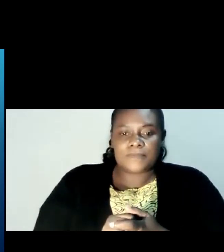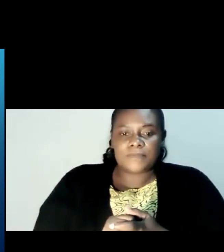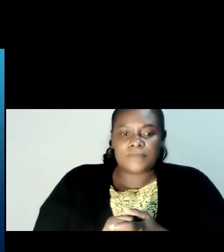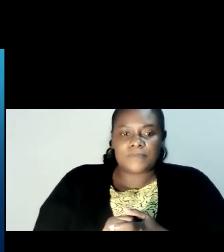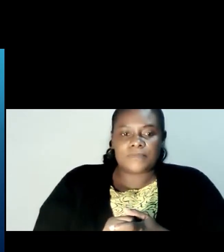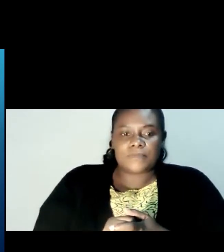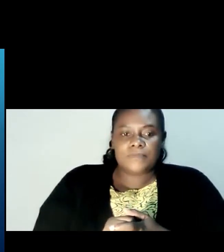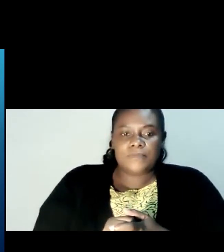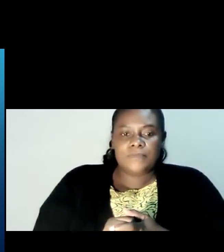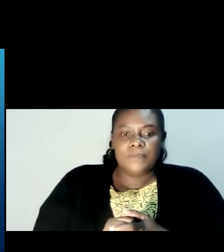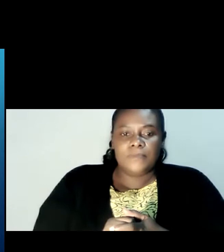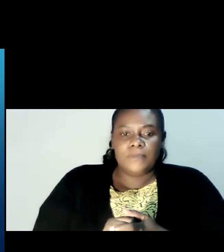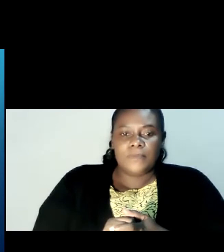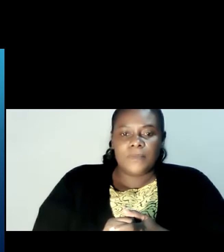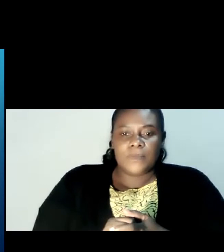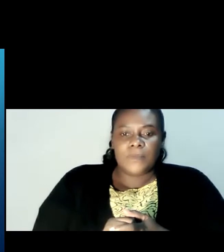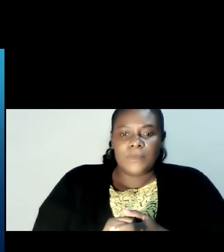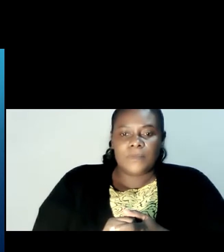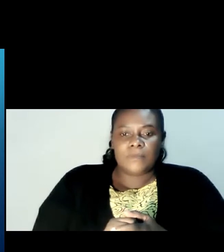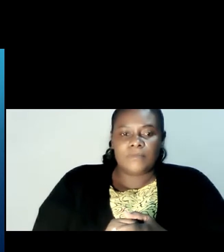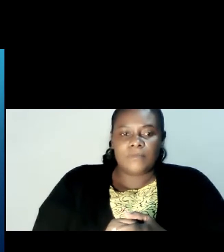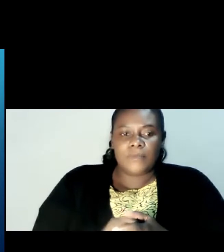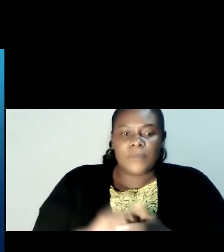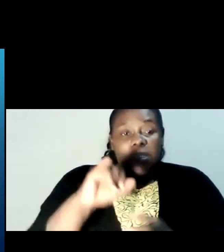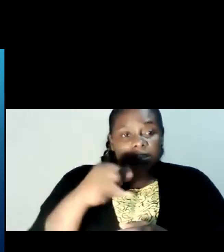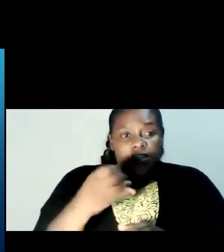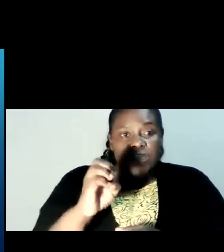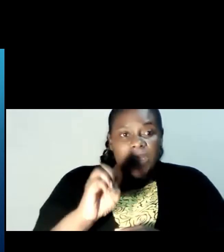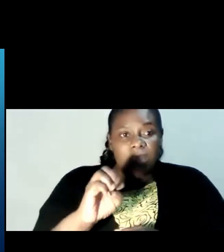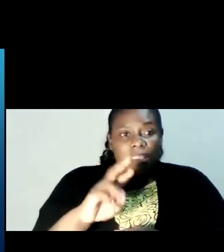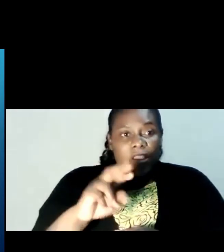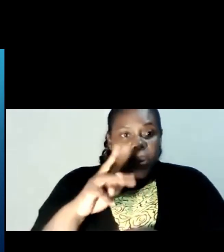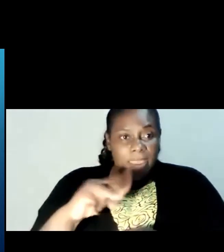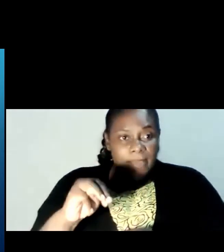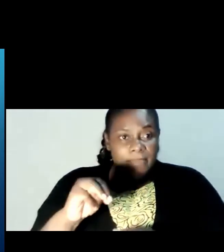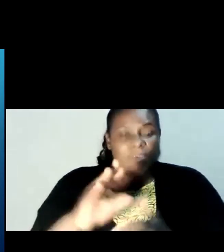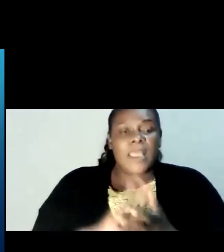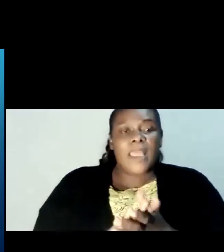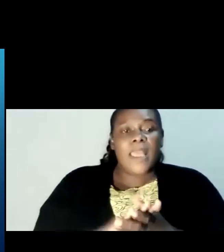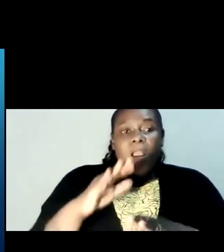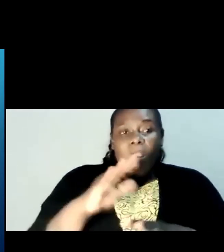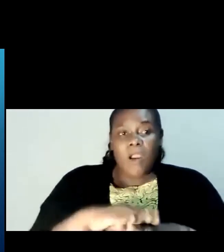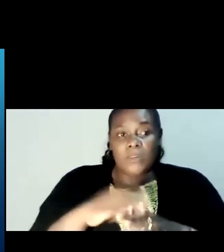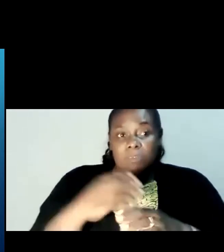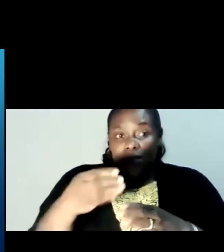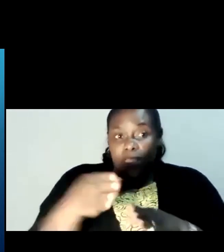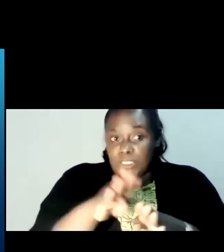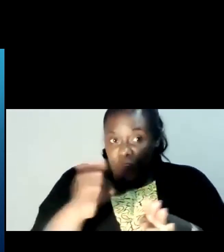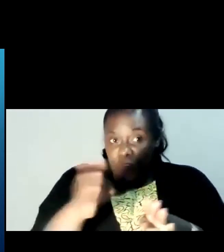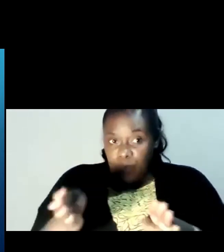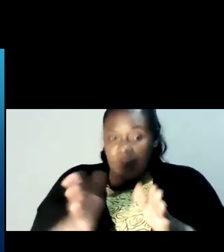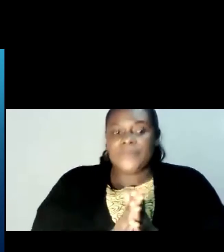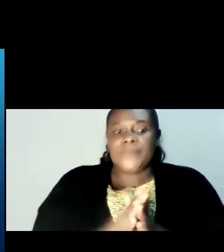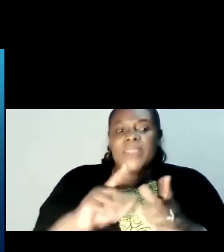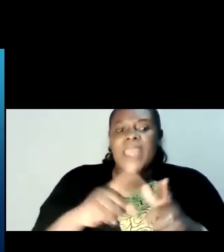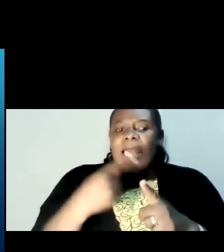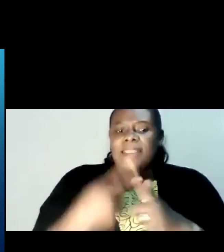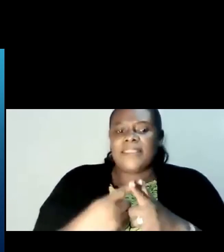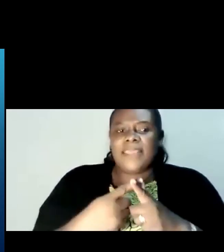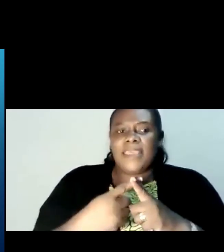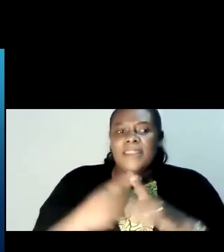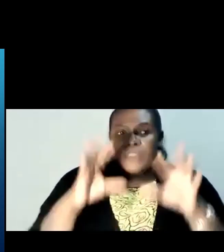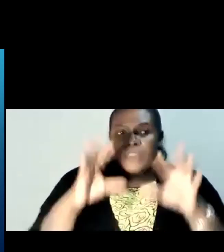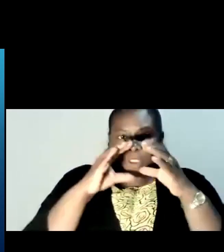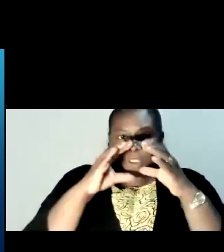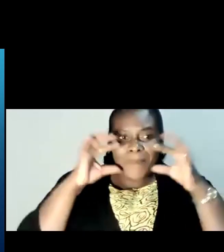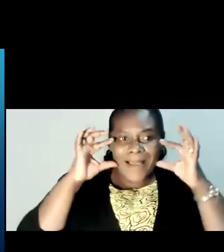to remind anybody in this day and age about the importance of wearing face masks, since we're currently